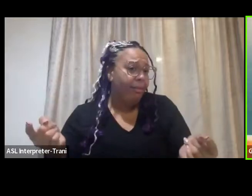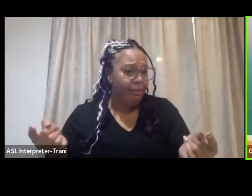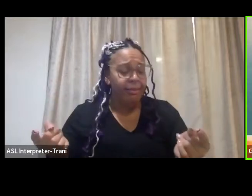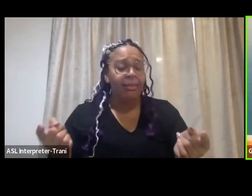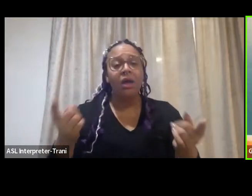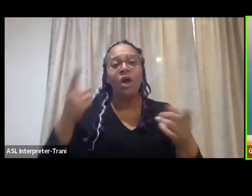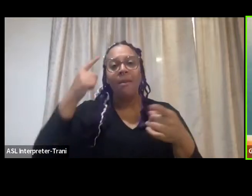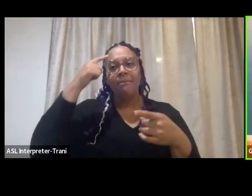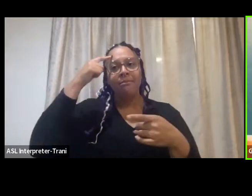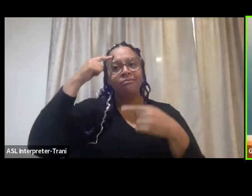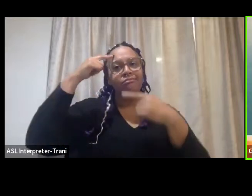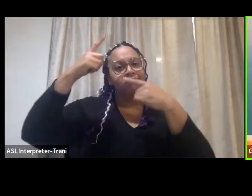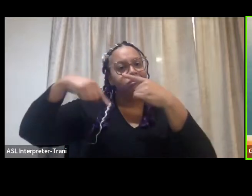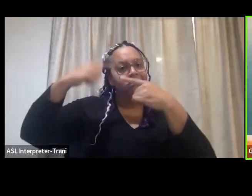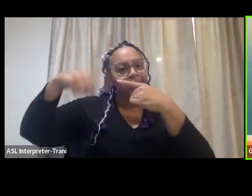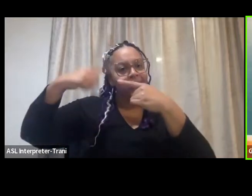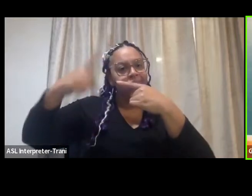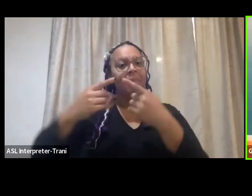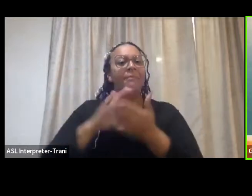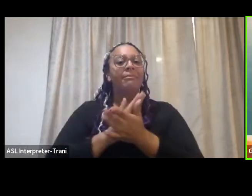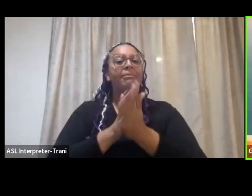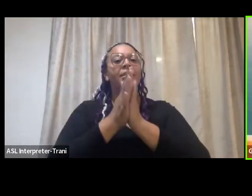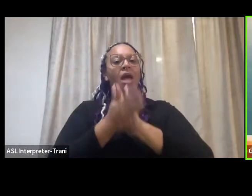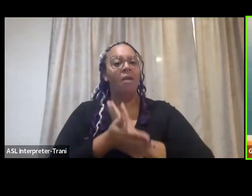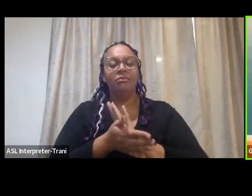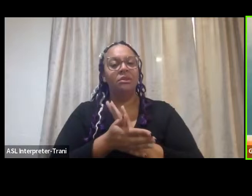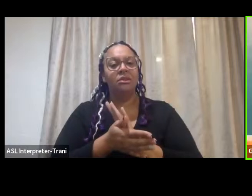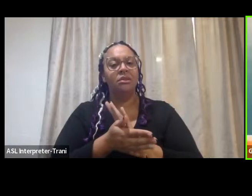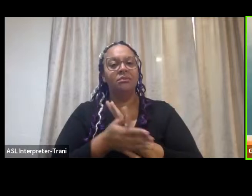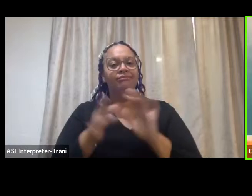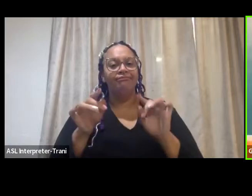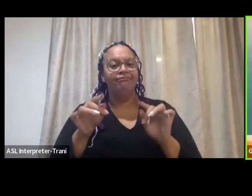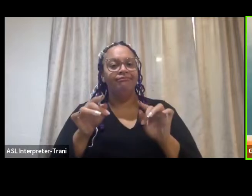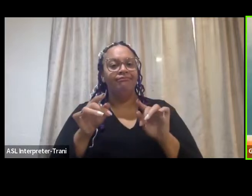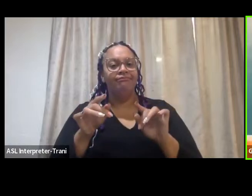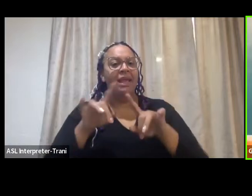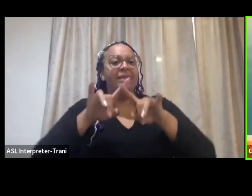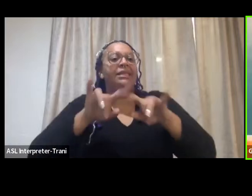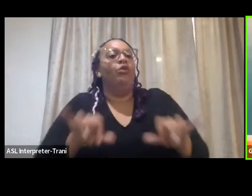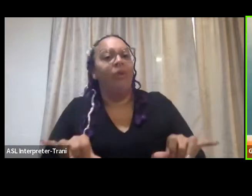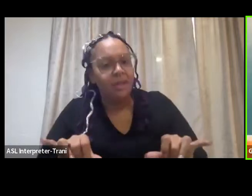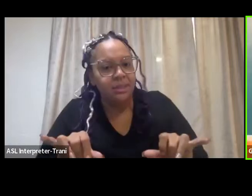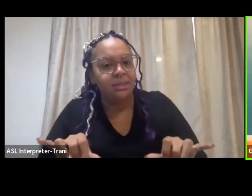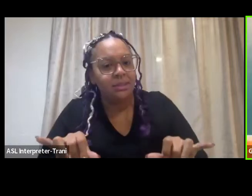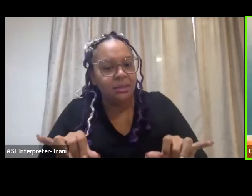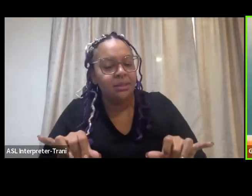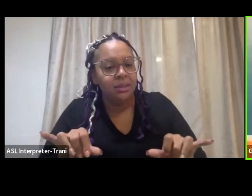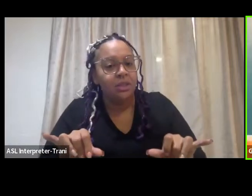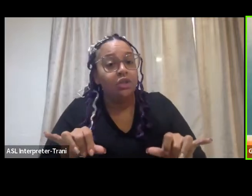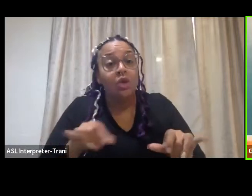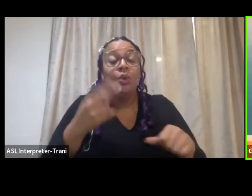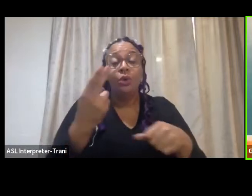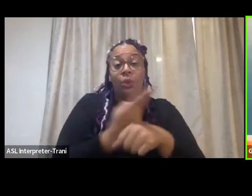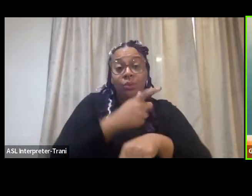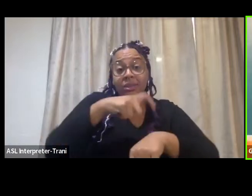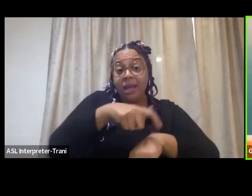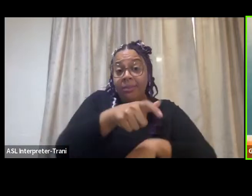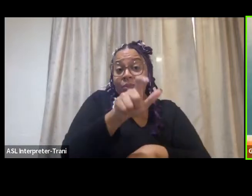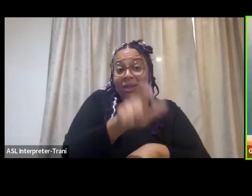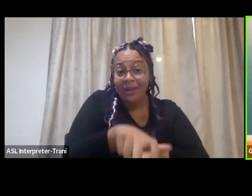processing is asynchronous. So take the time you need, but